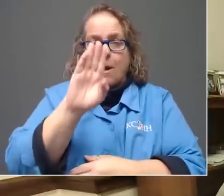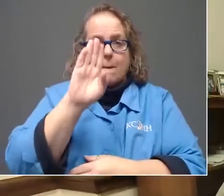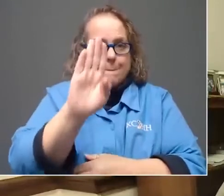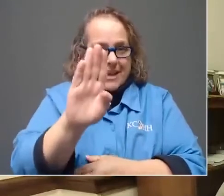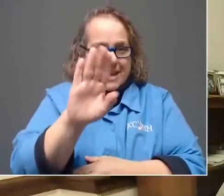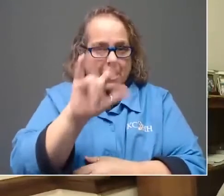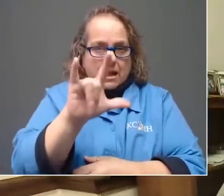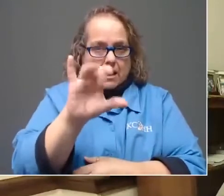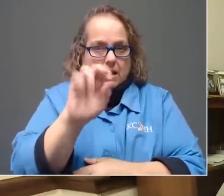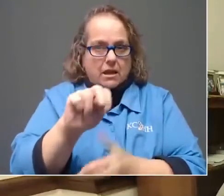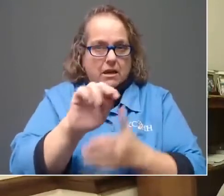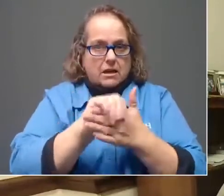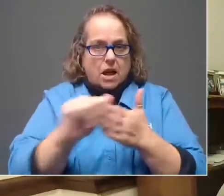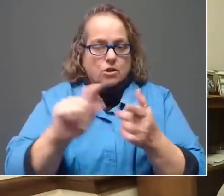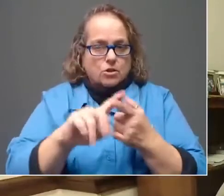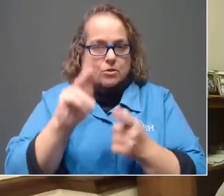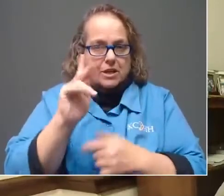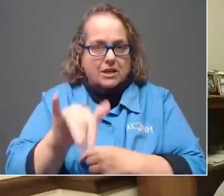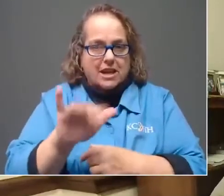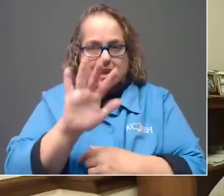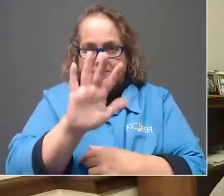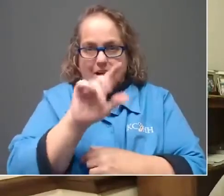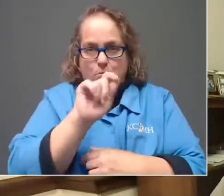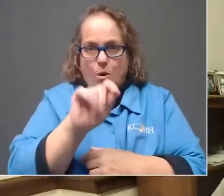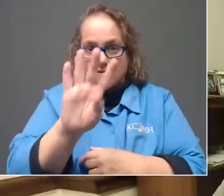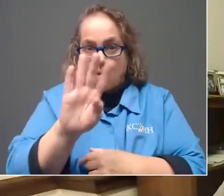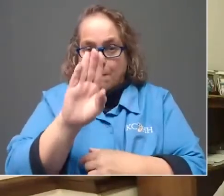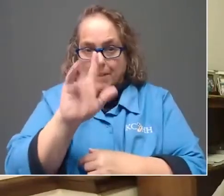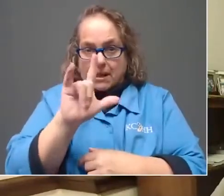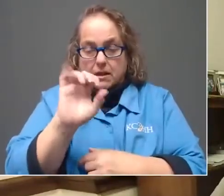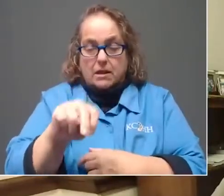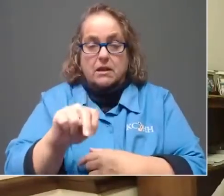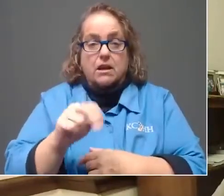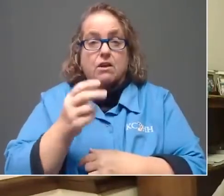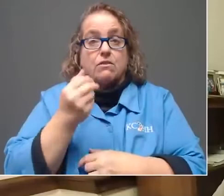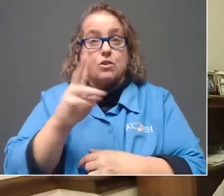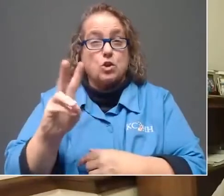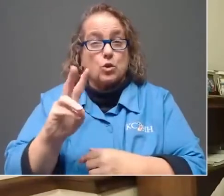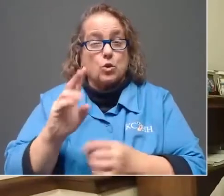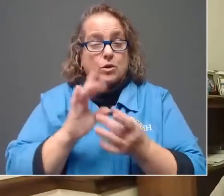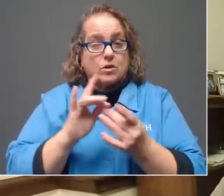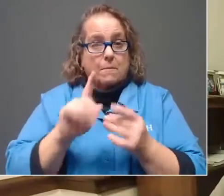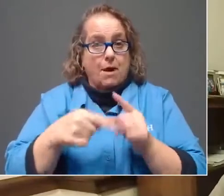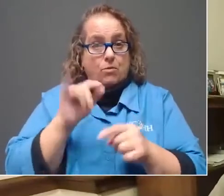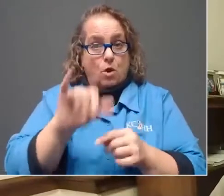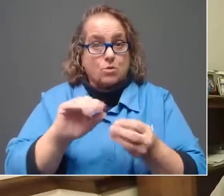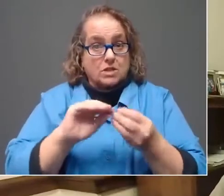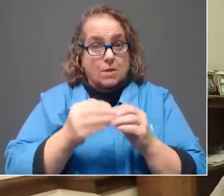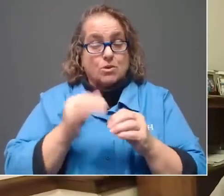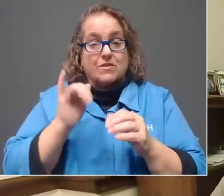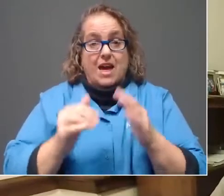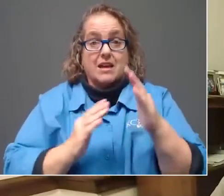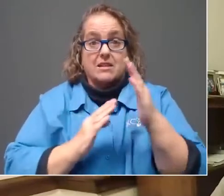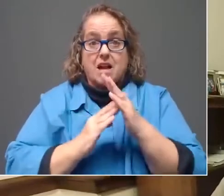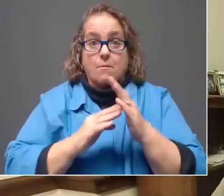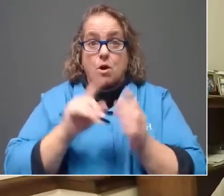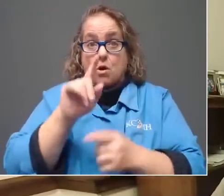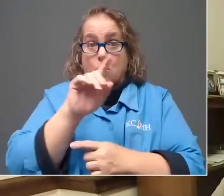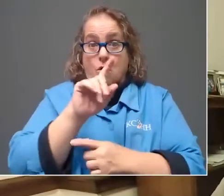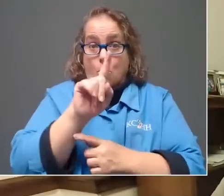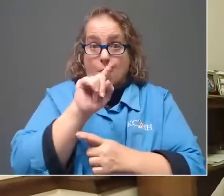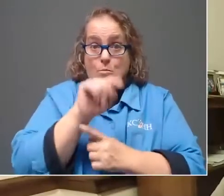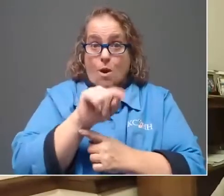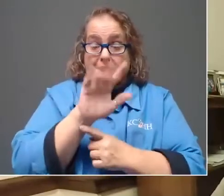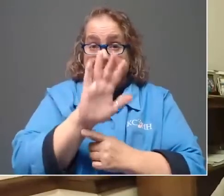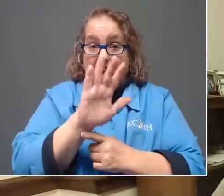Kentuckians. Just a few notes about those numbers. Again, that top line number, that 1.5 million,